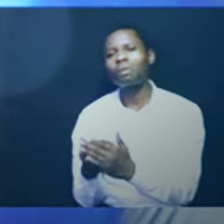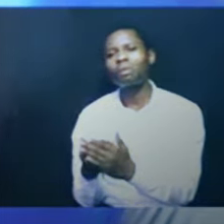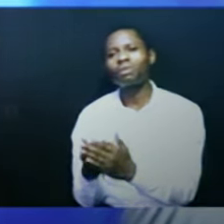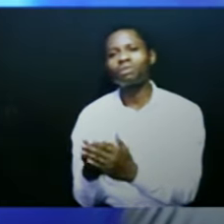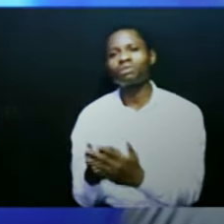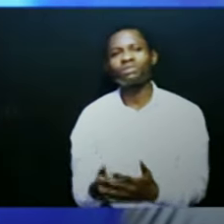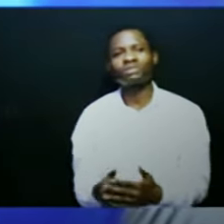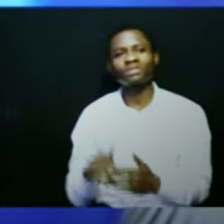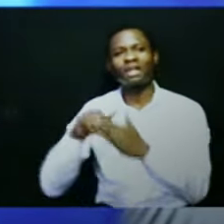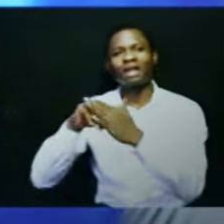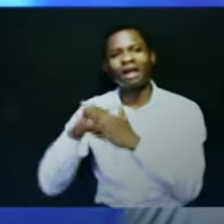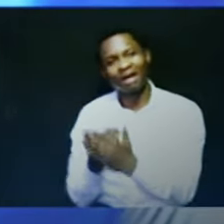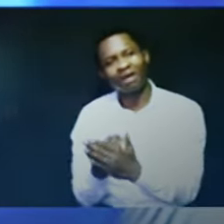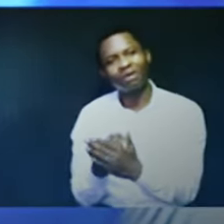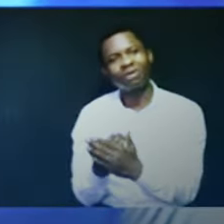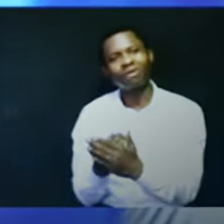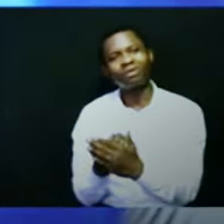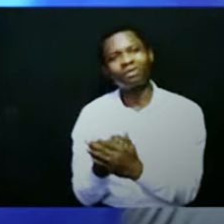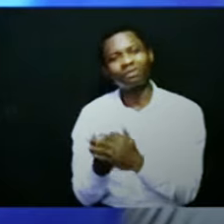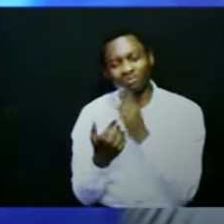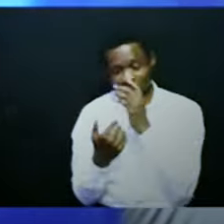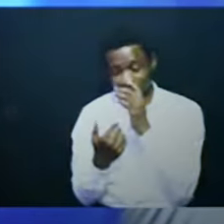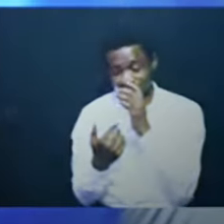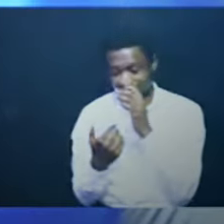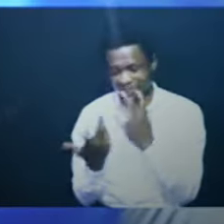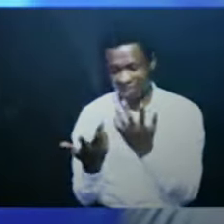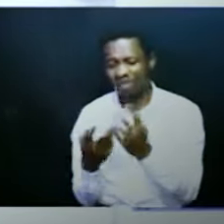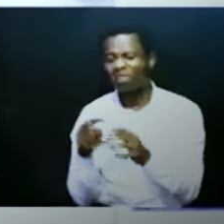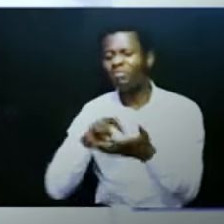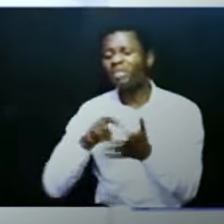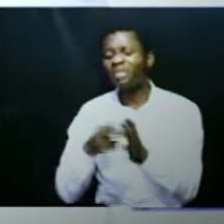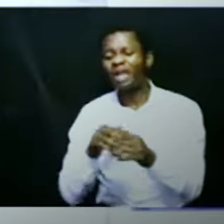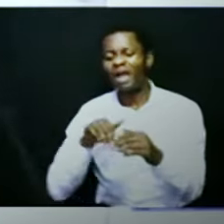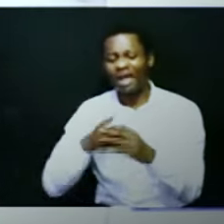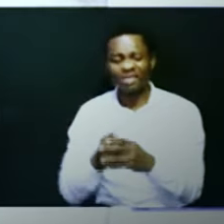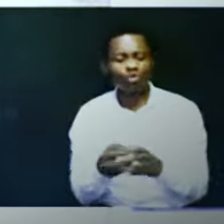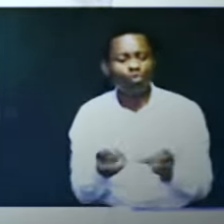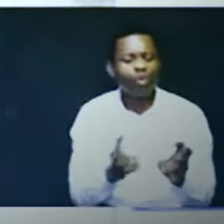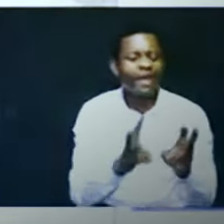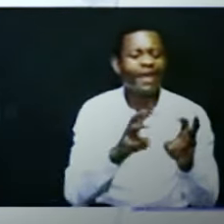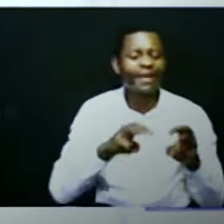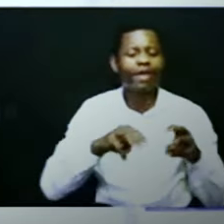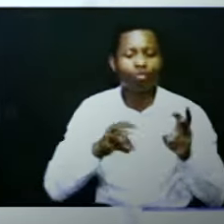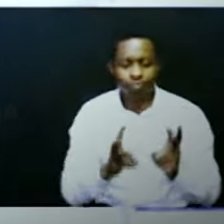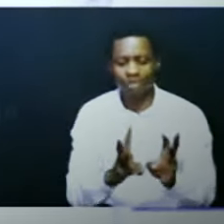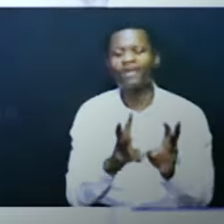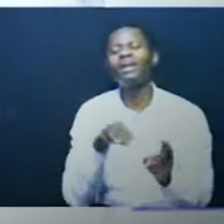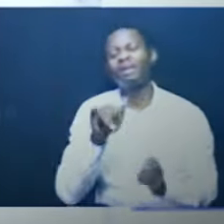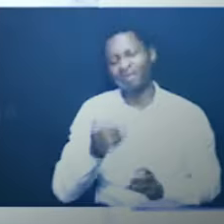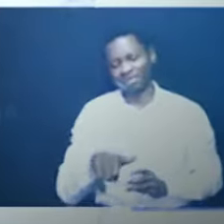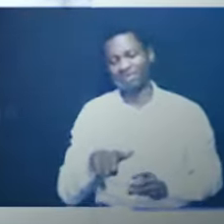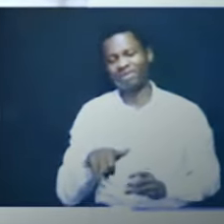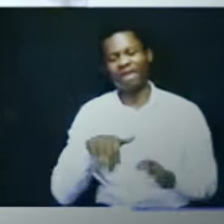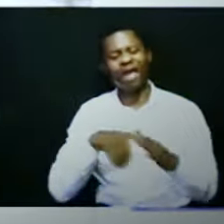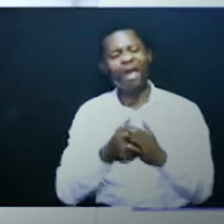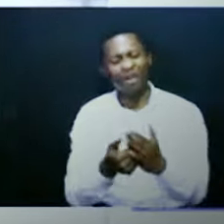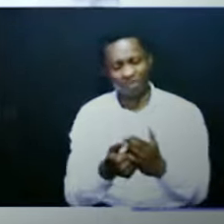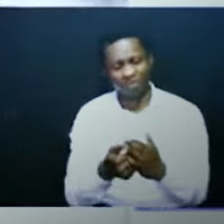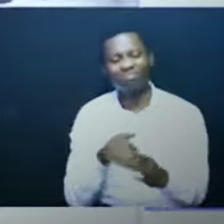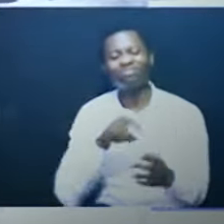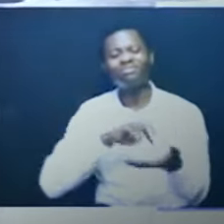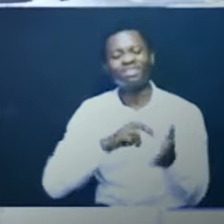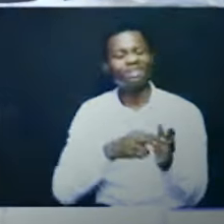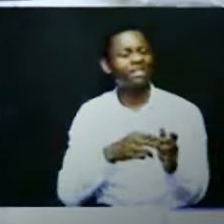So how is to query the method. And to obisa se beye de anache se obisa kwanya ye befaswaye. Querying